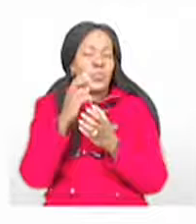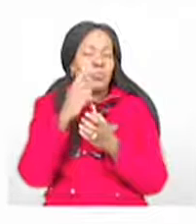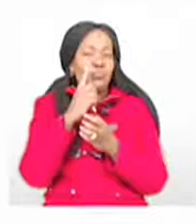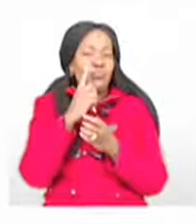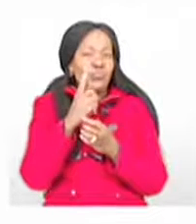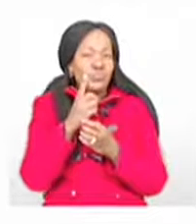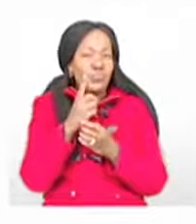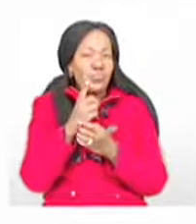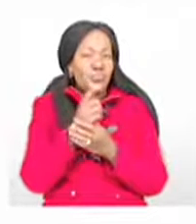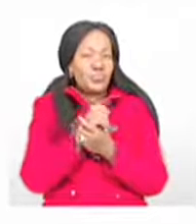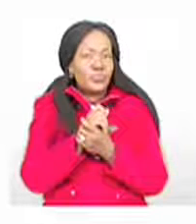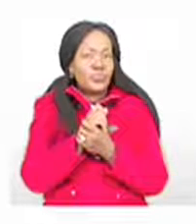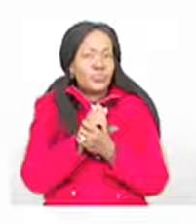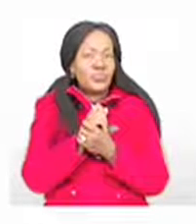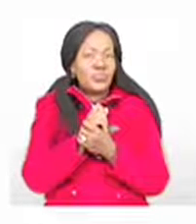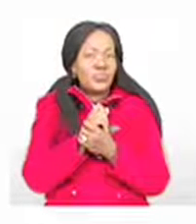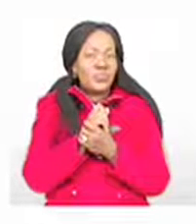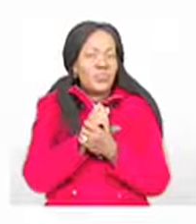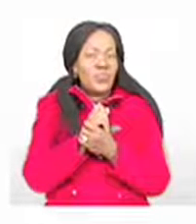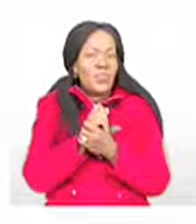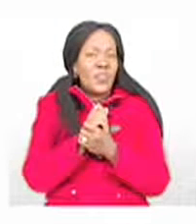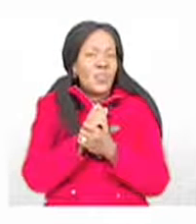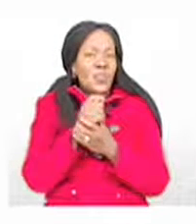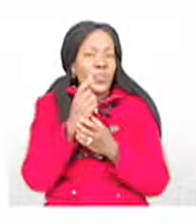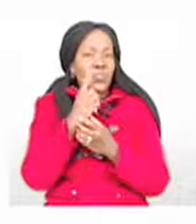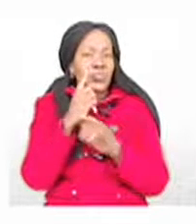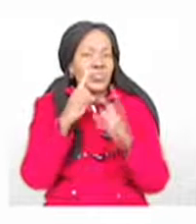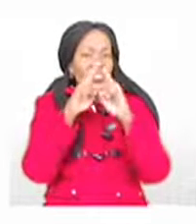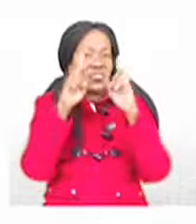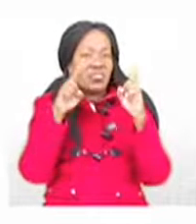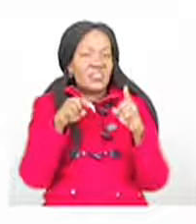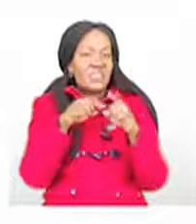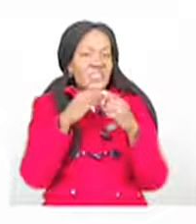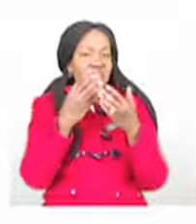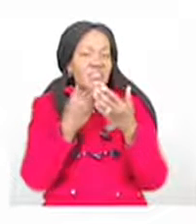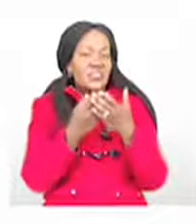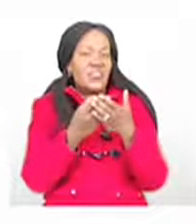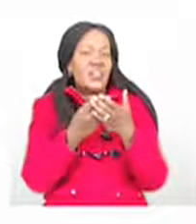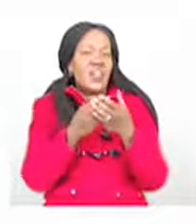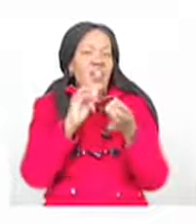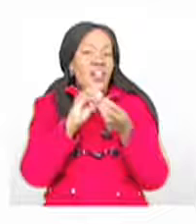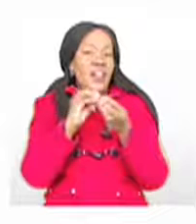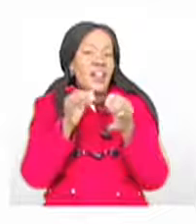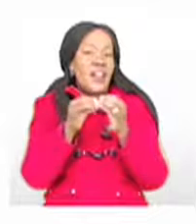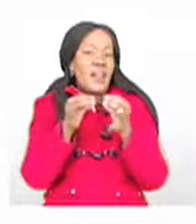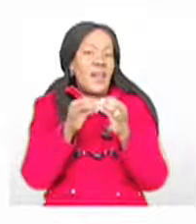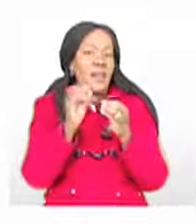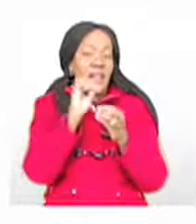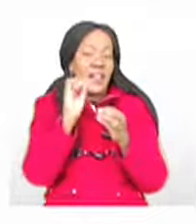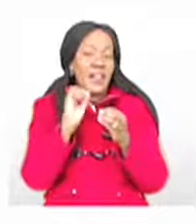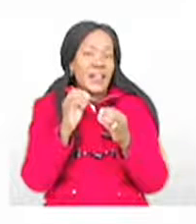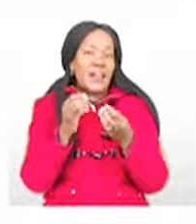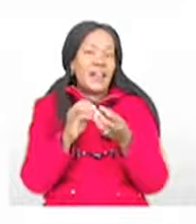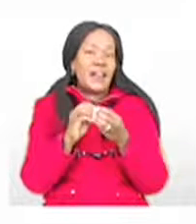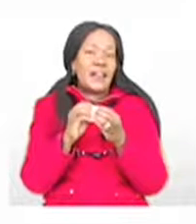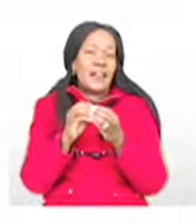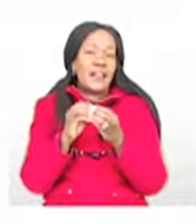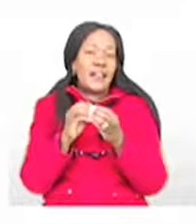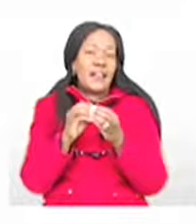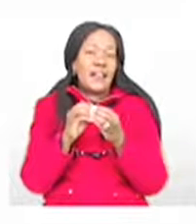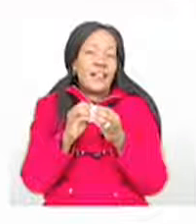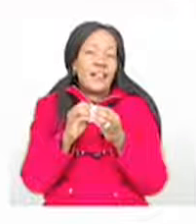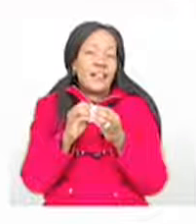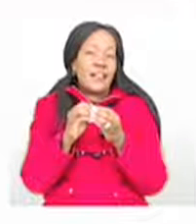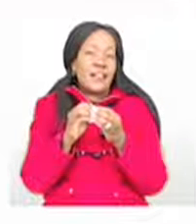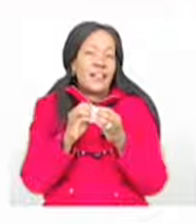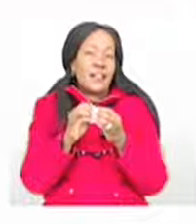carefully. Once you have found the picture, write number 1 next